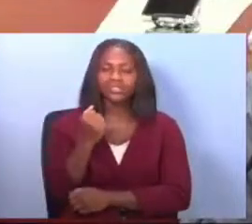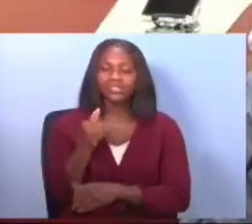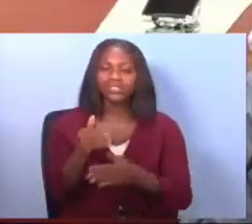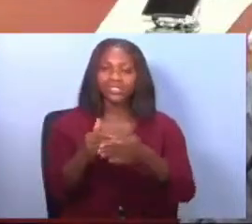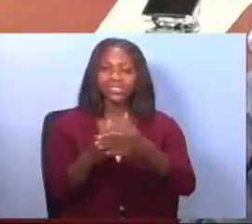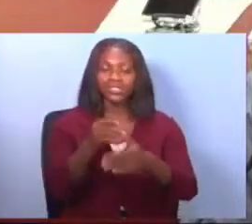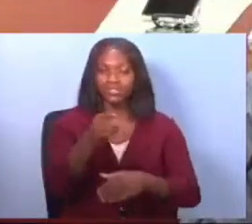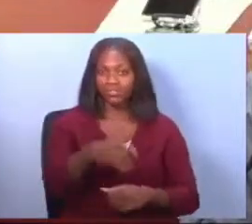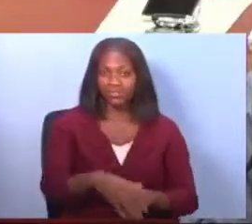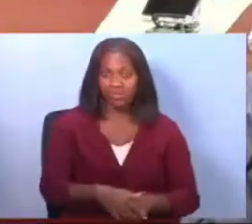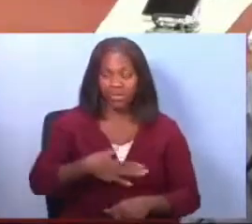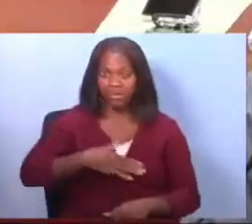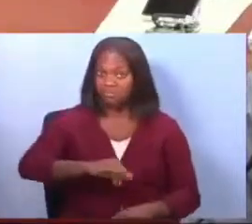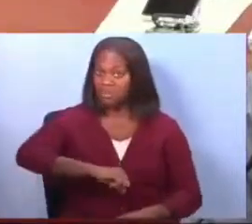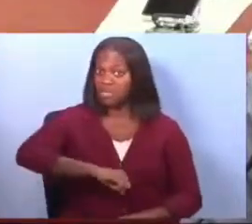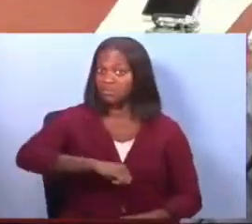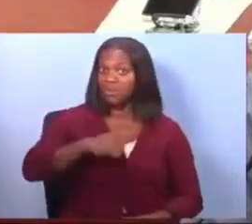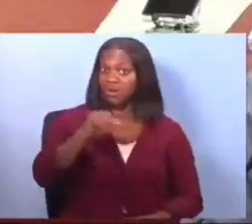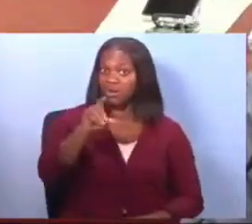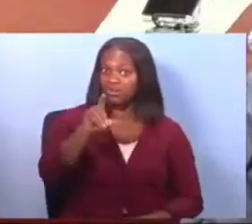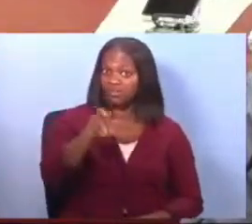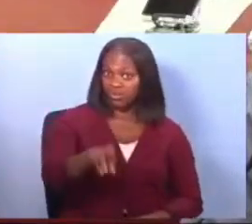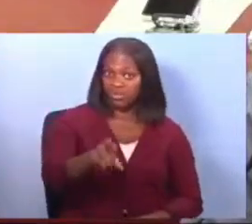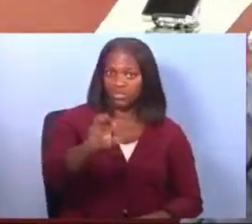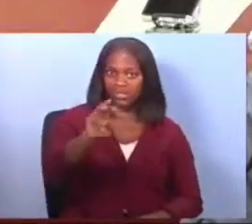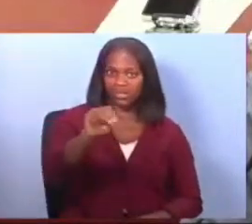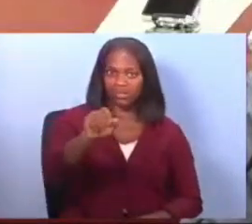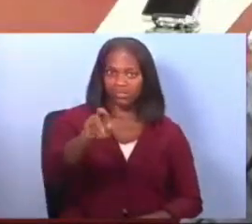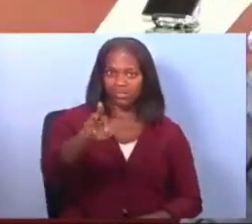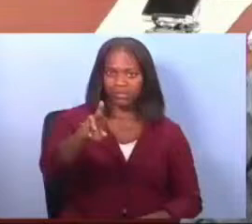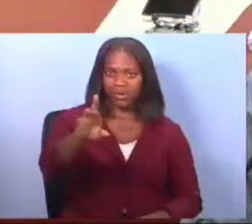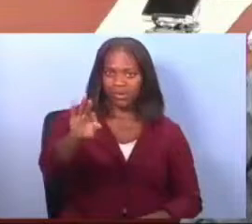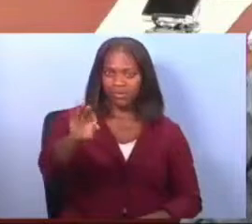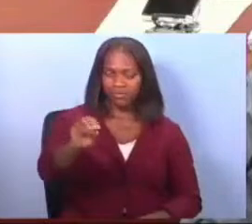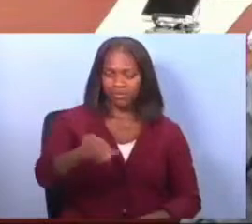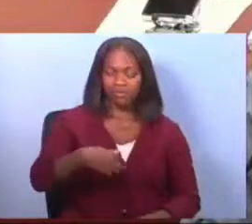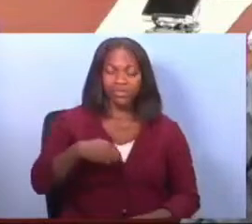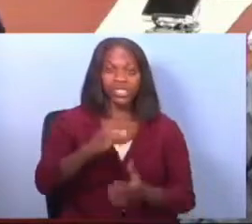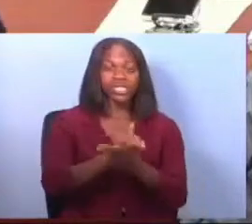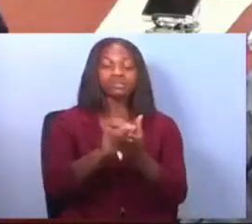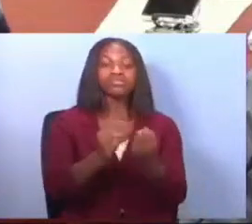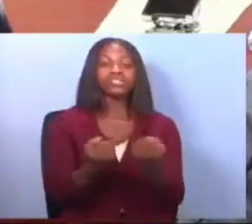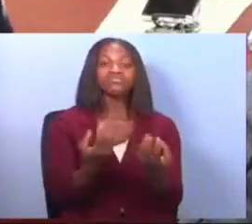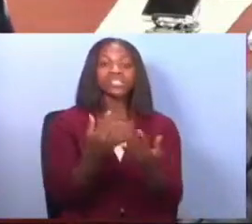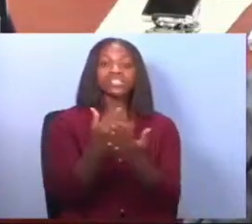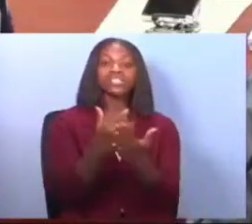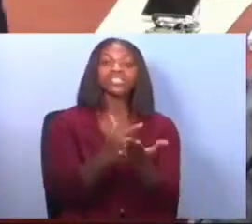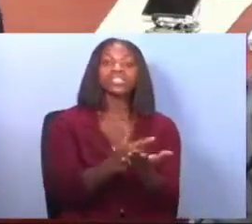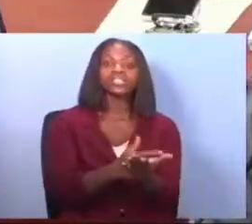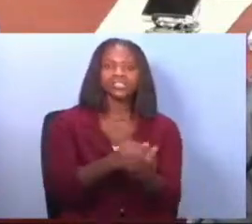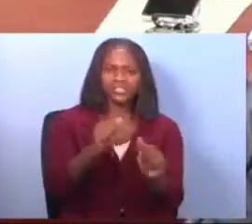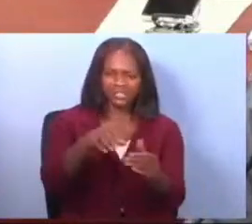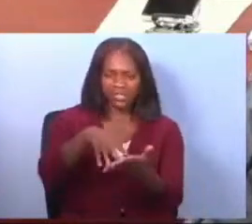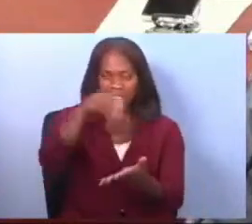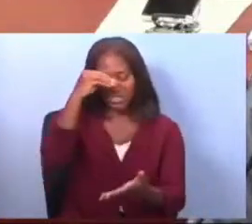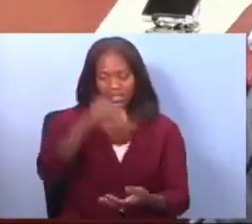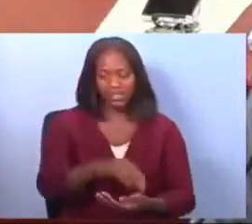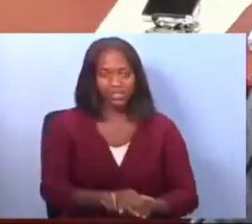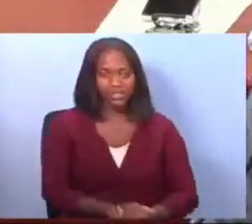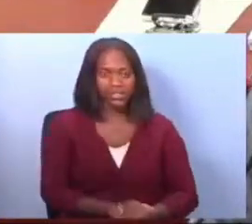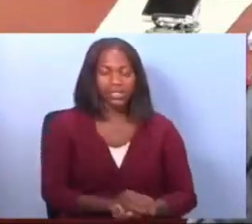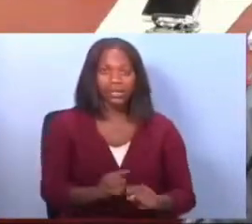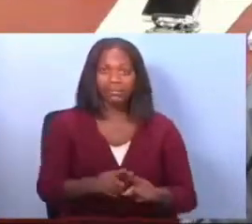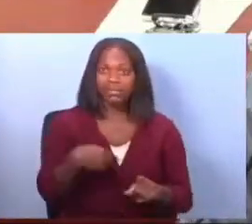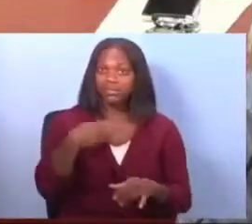I'm proud of Dr. Mafo, and I believe many lessons can be learned from this. Mr. Speaker,